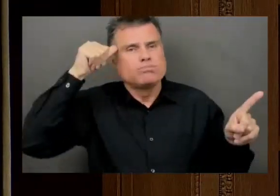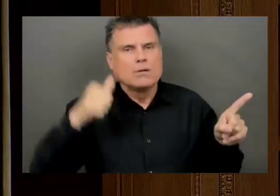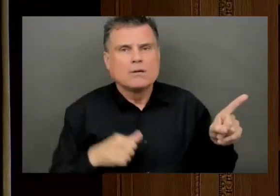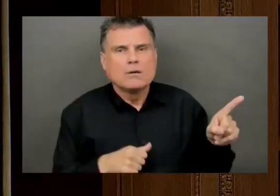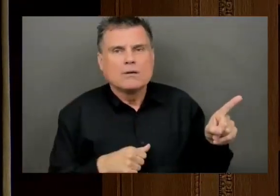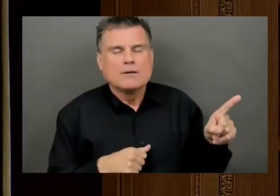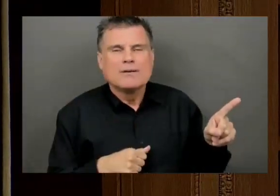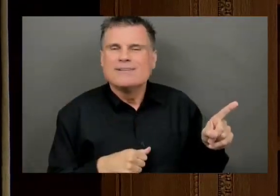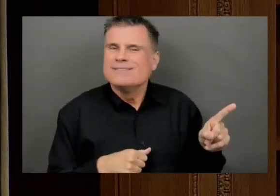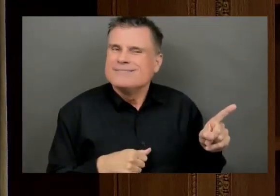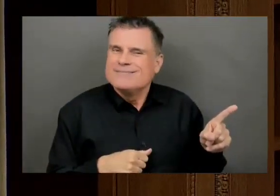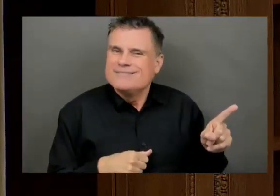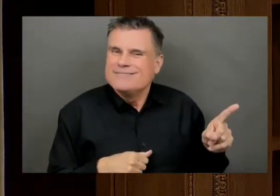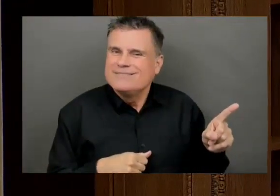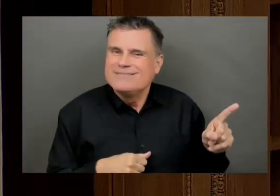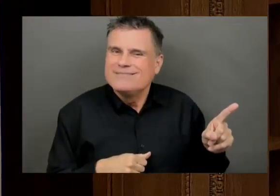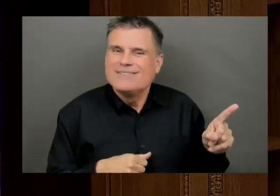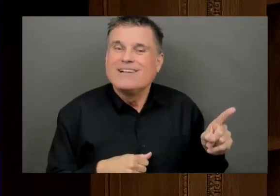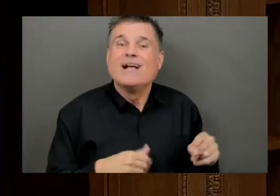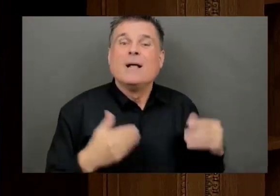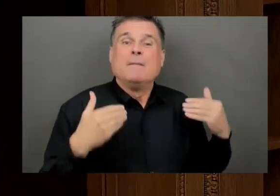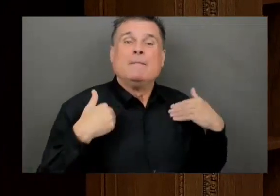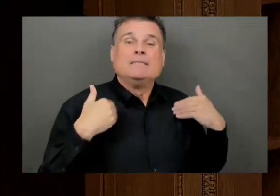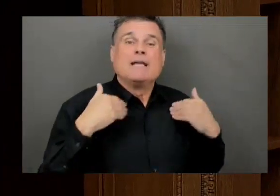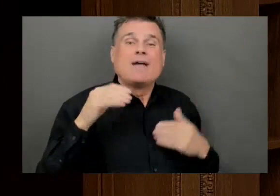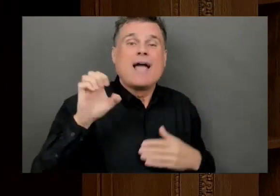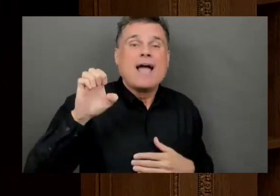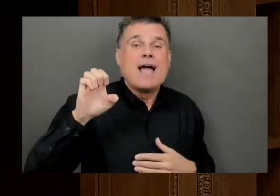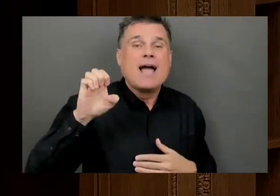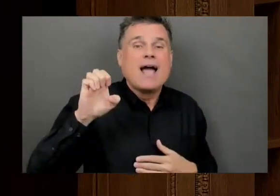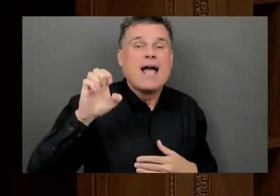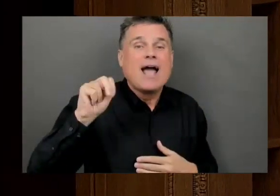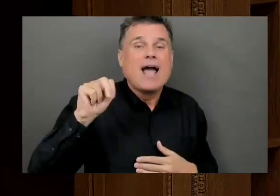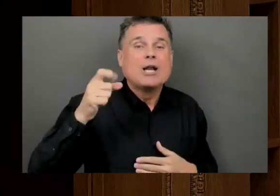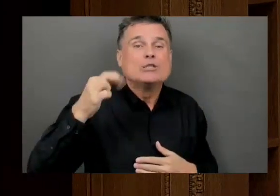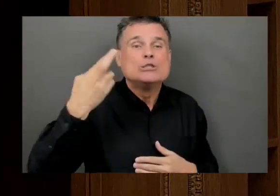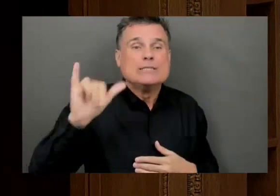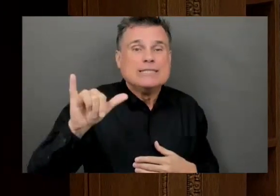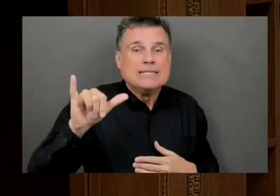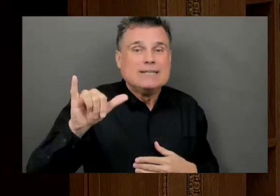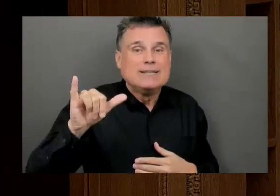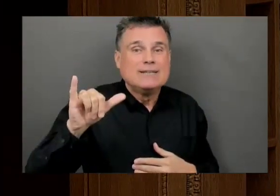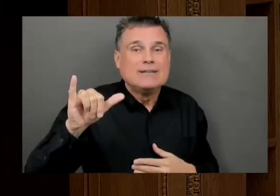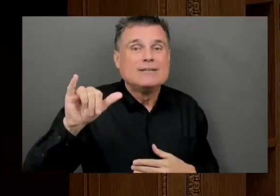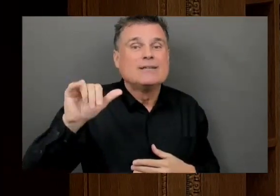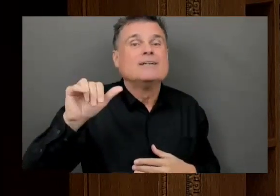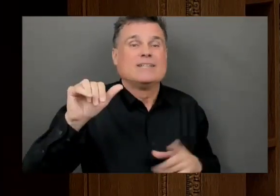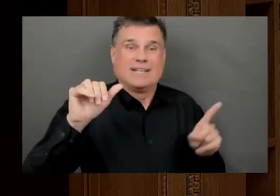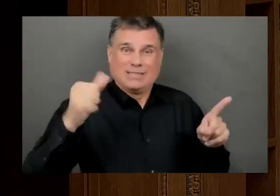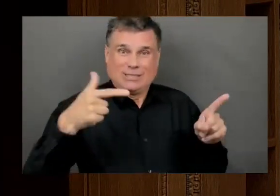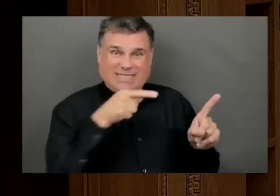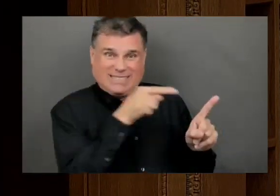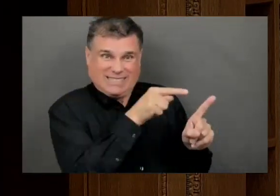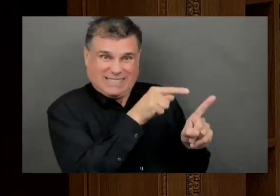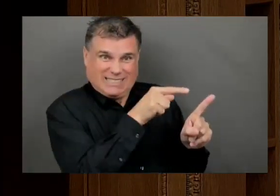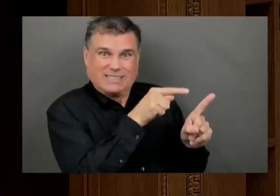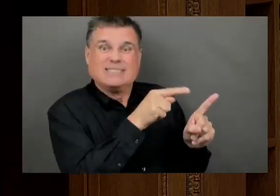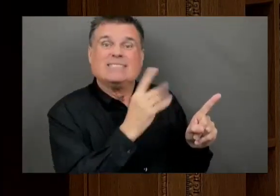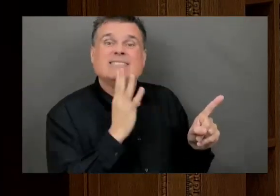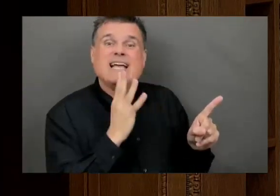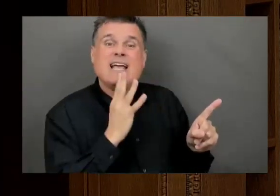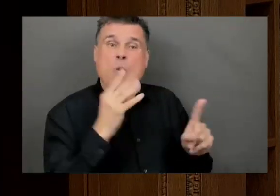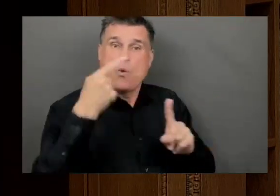she received information nearly 2 months ago that, if true, constitutes a serious breach of the public